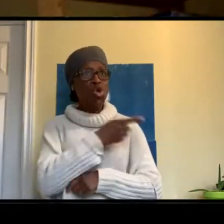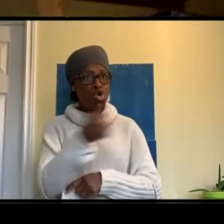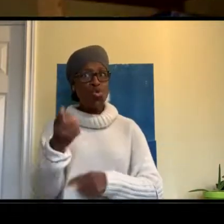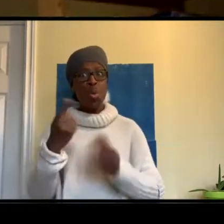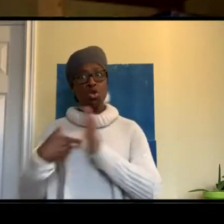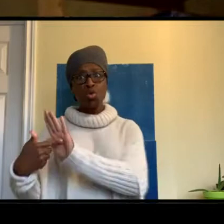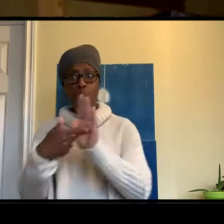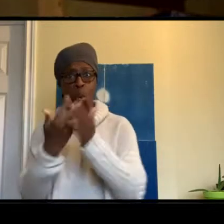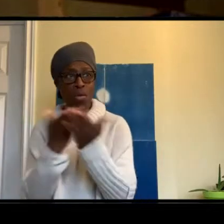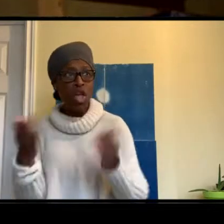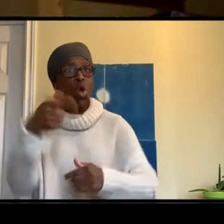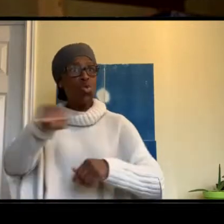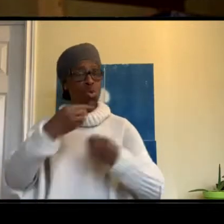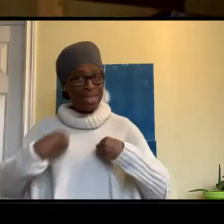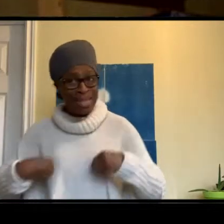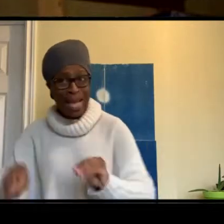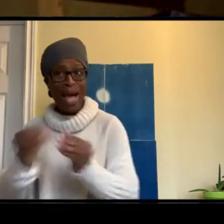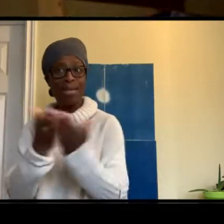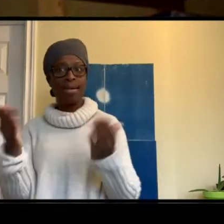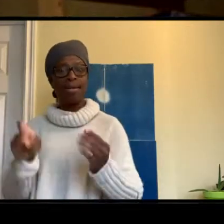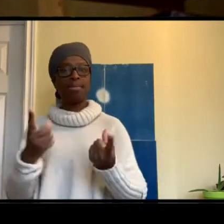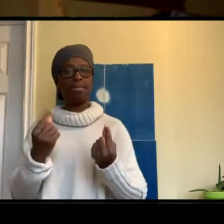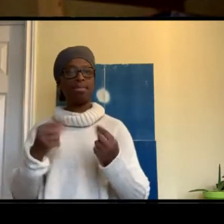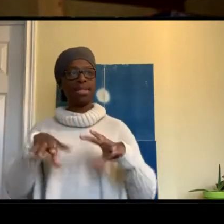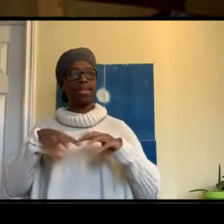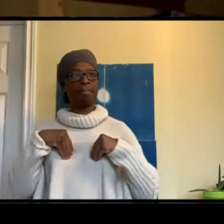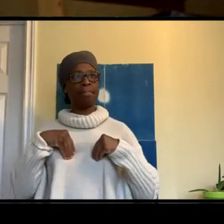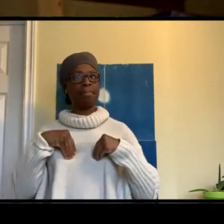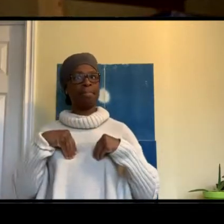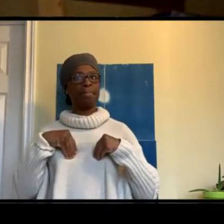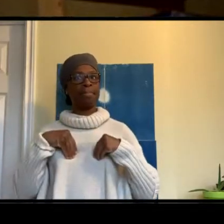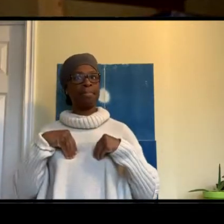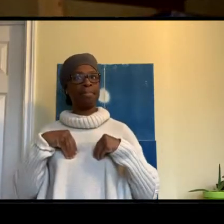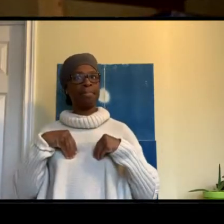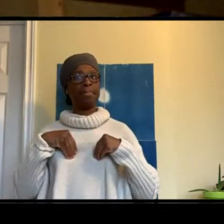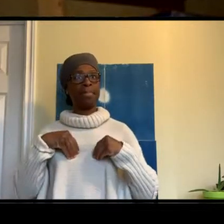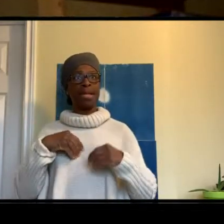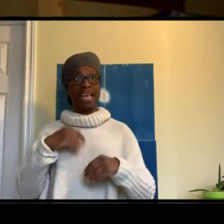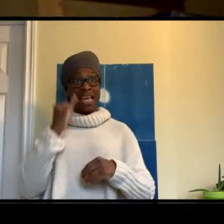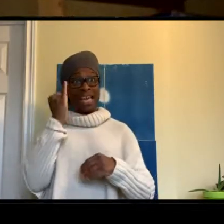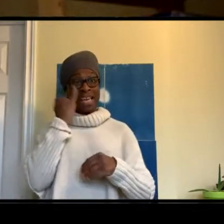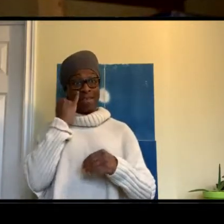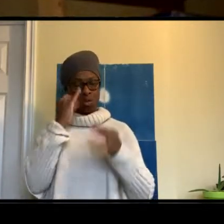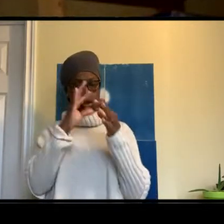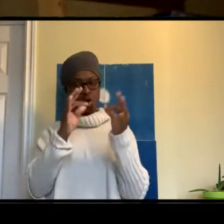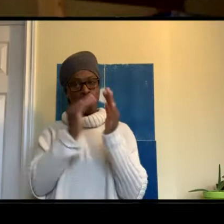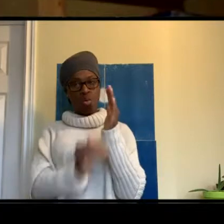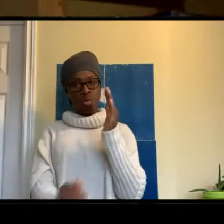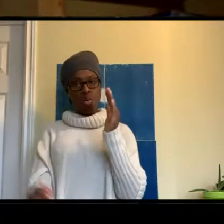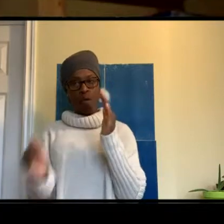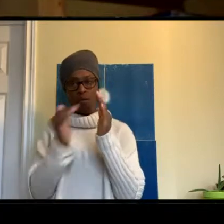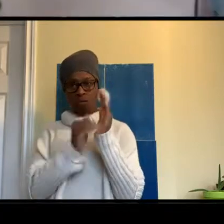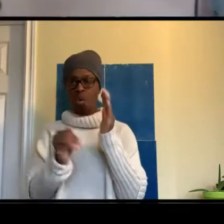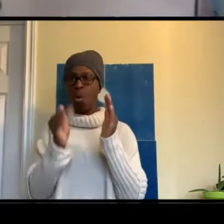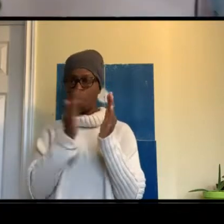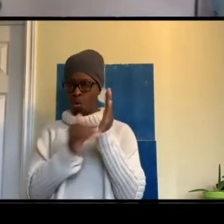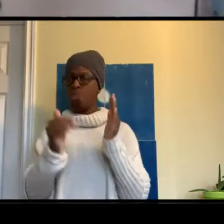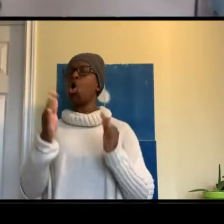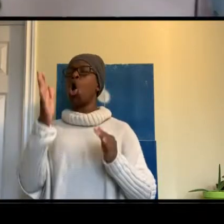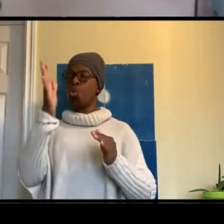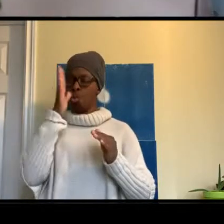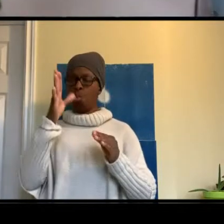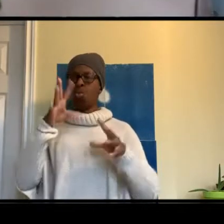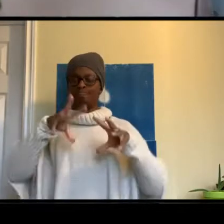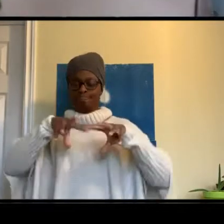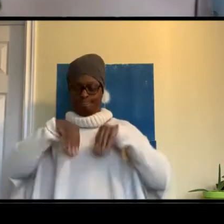say it, the more you tell it to yourself, the more you will believe it. And I believe that to be true. It works for me. I'm going to take that advice, Heidi. Every time I have to